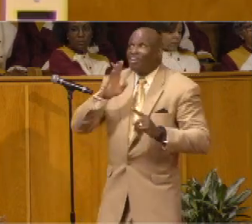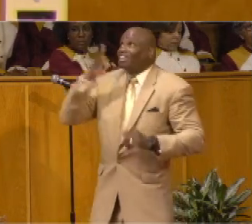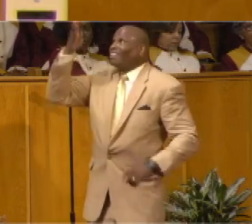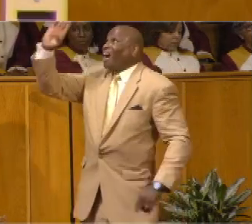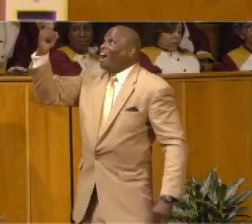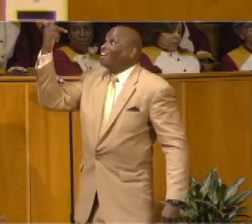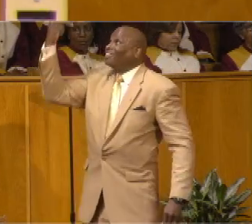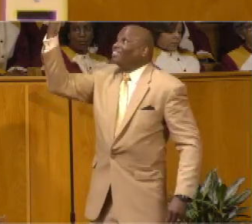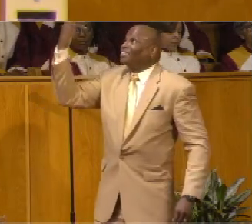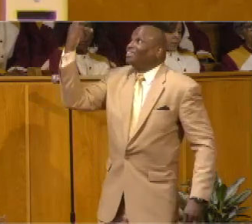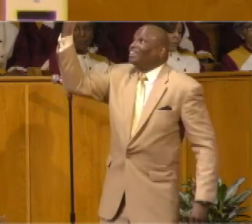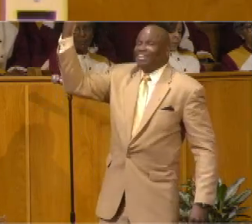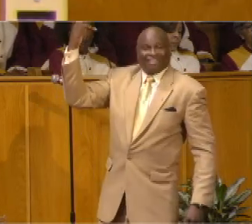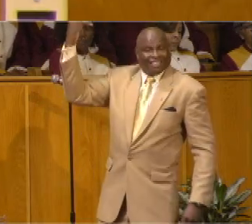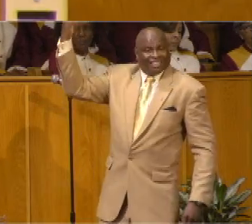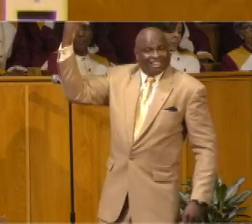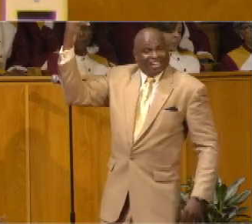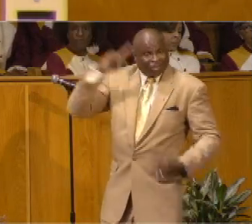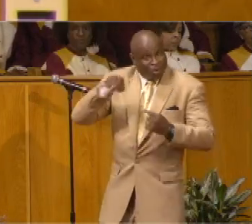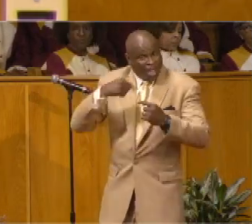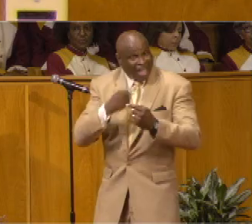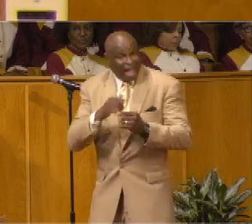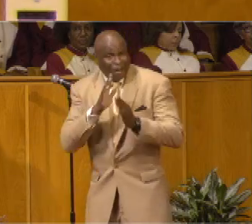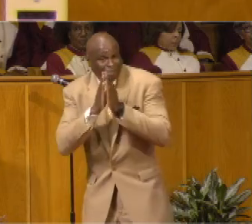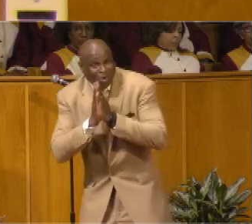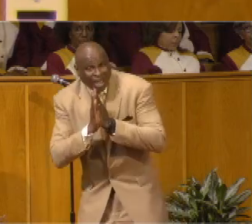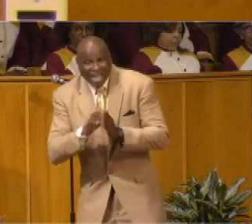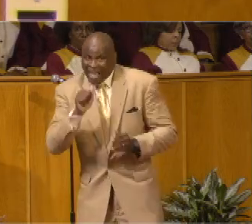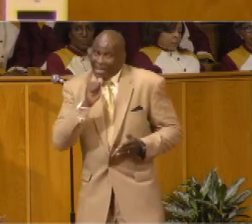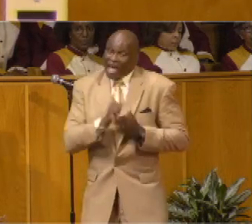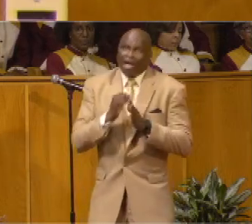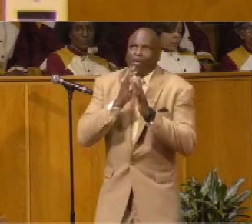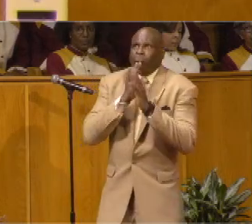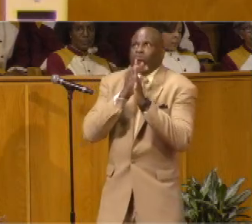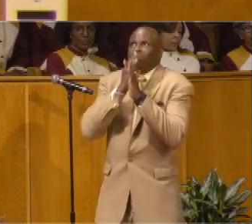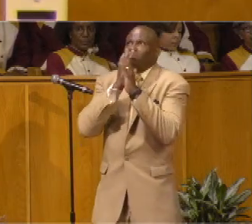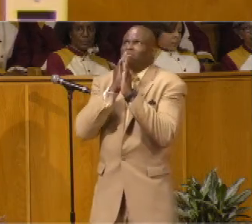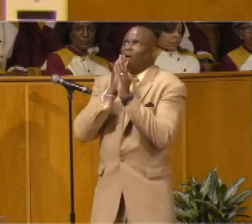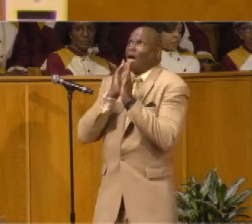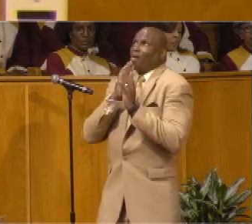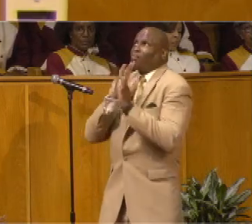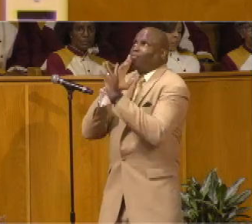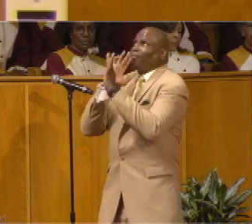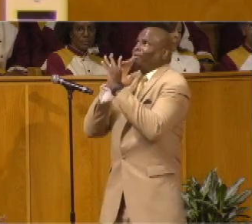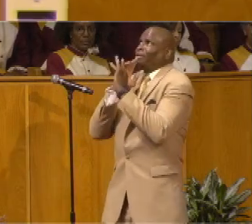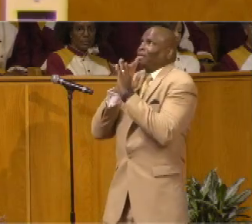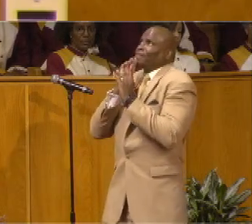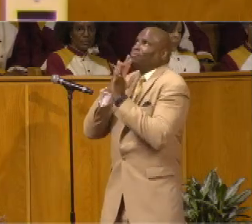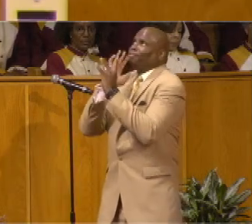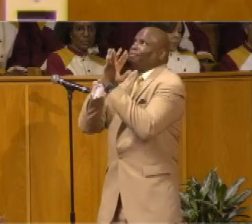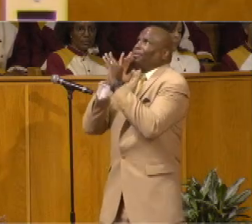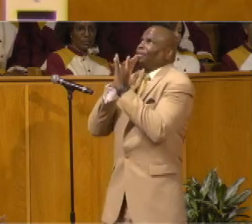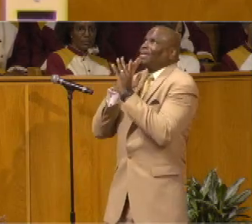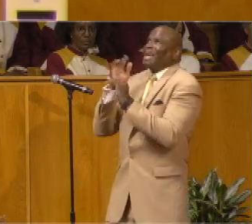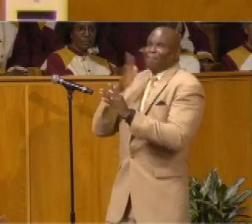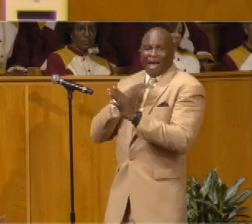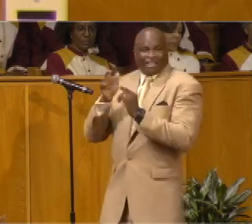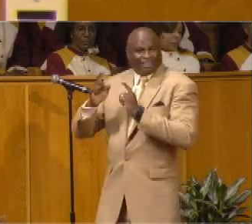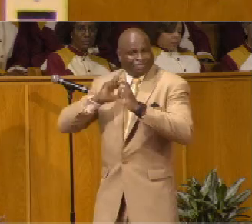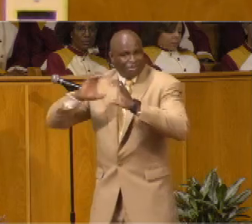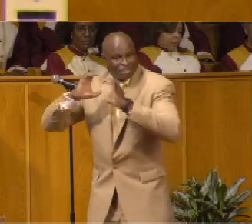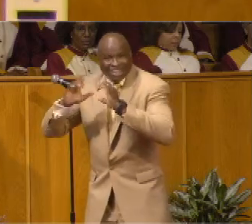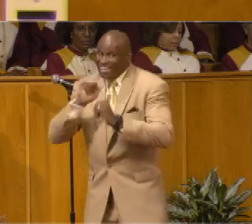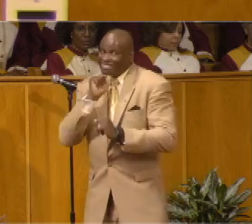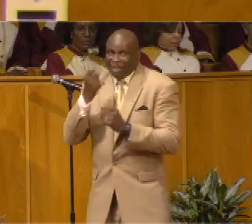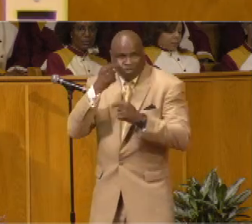God. So when I pray and I begin to speak by the intercession of the Holy Spirit, my speech is